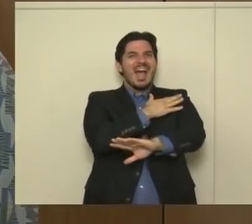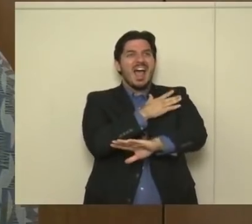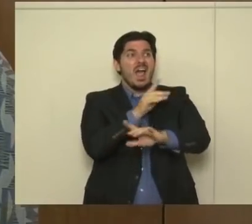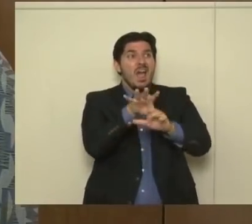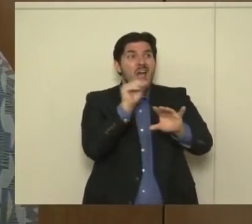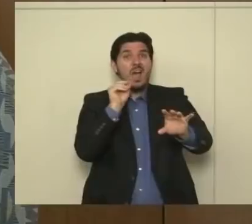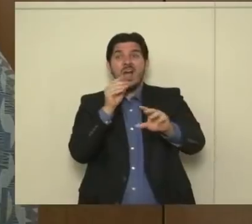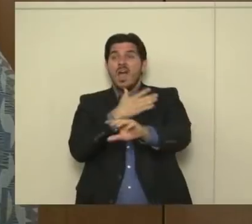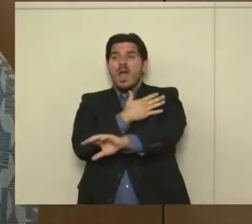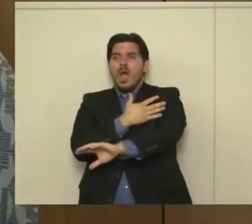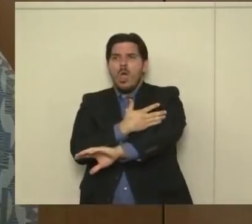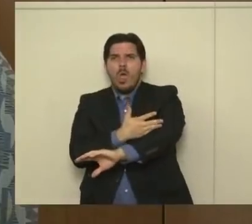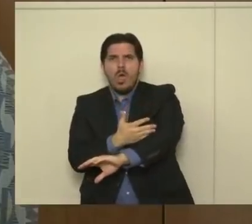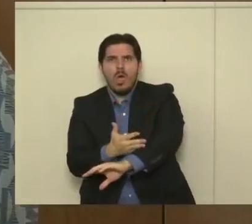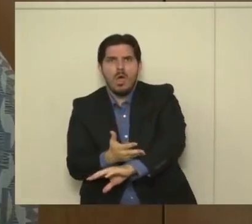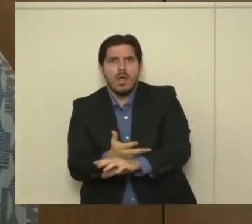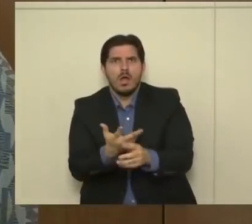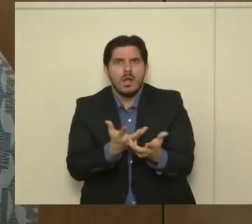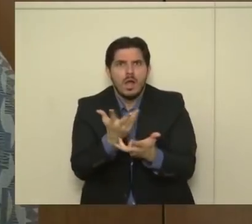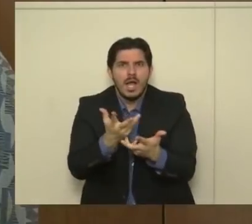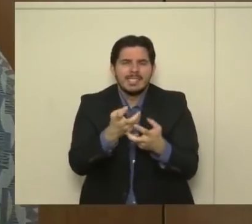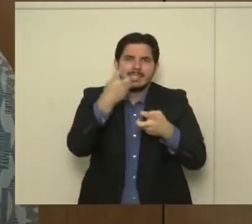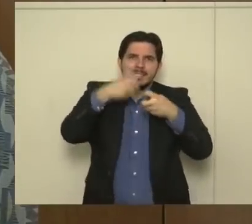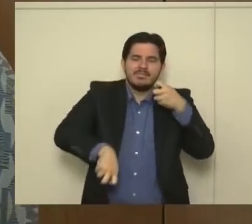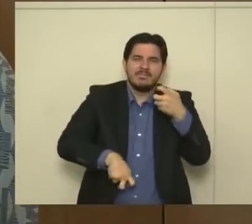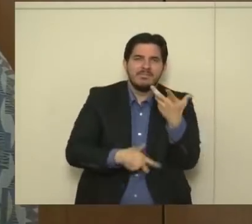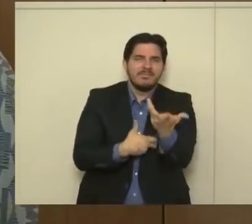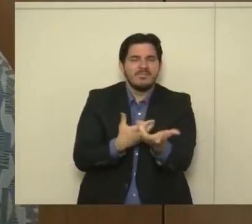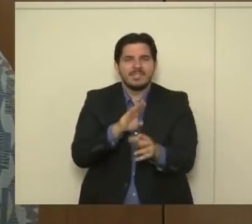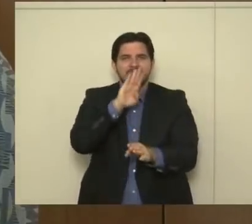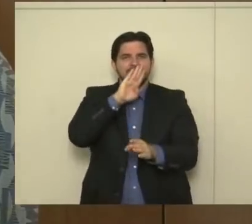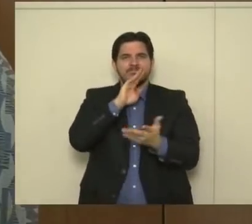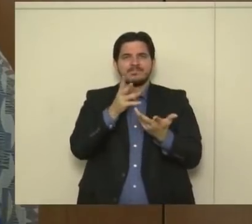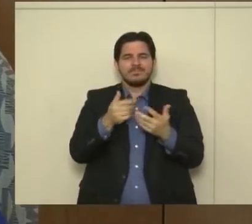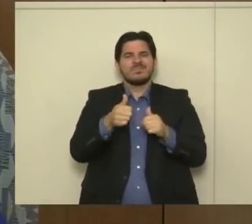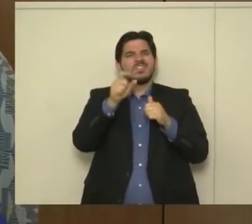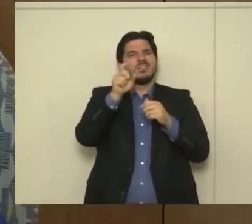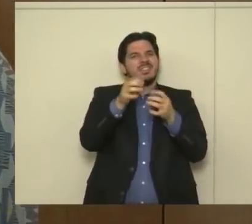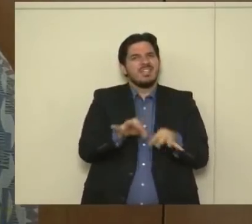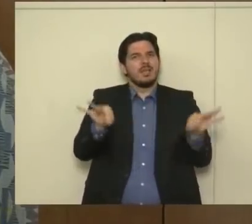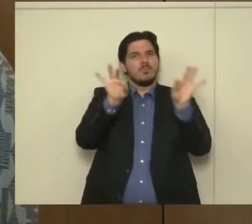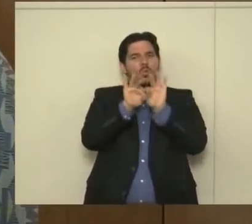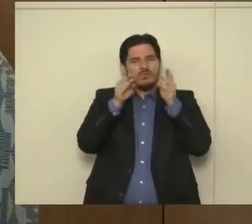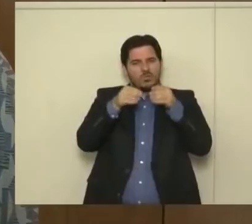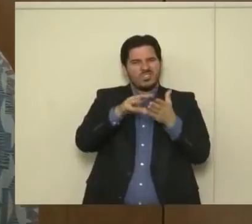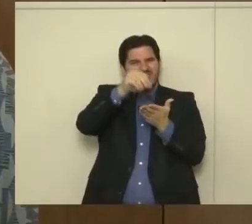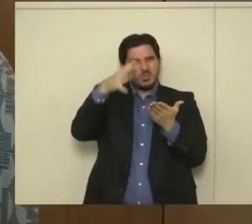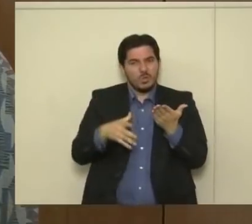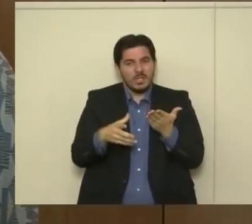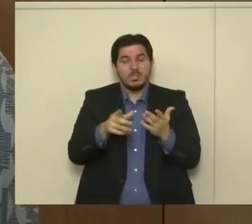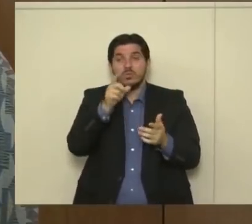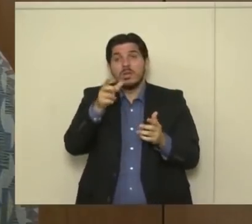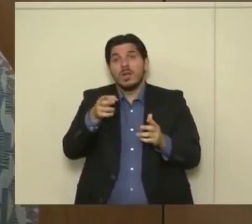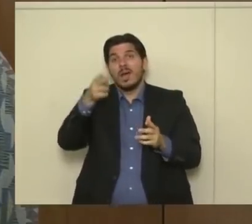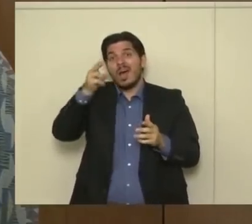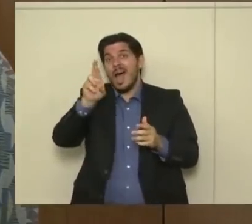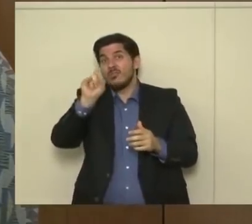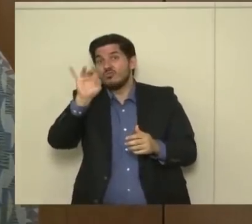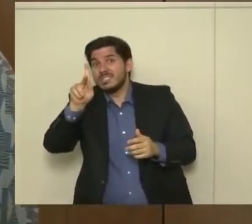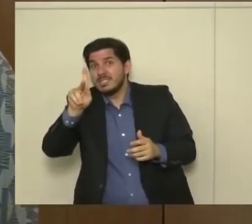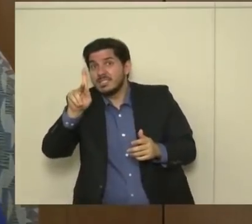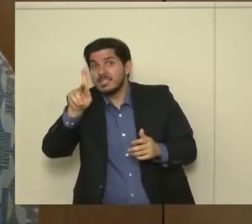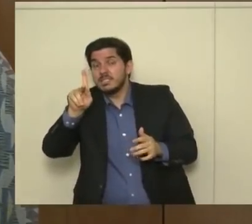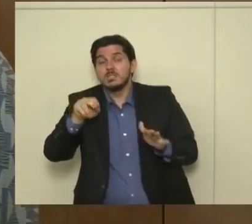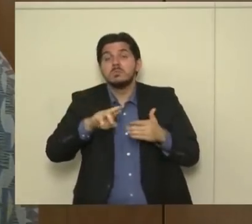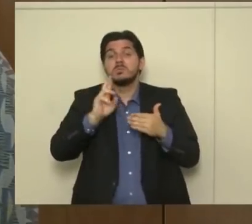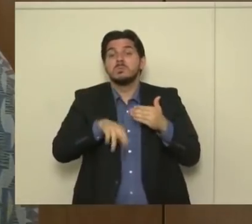really tough. So focusing on our students' higher risk in terms of outcomes, need that